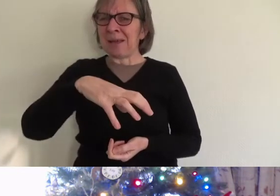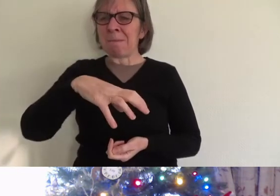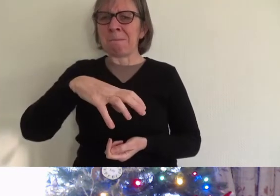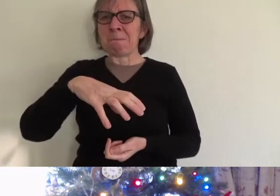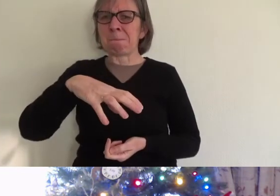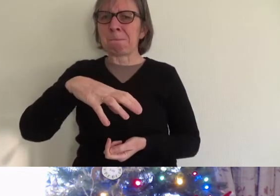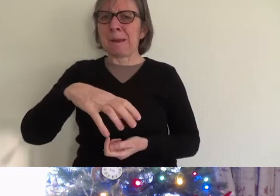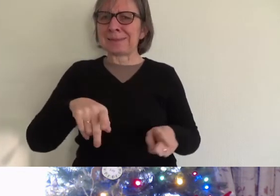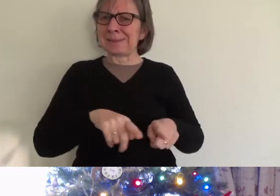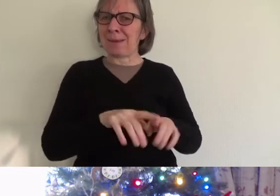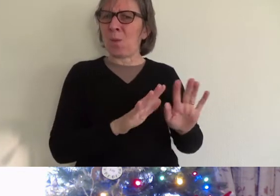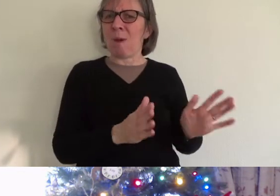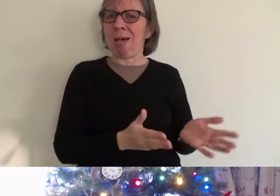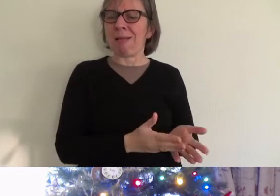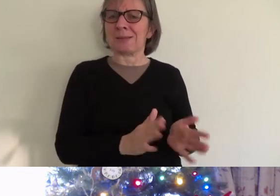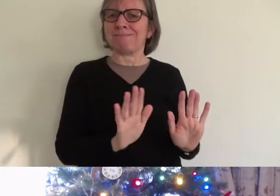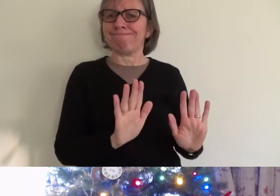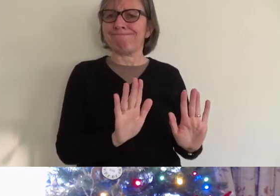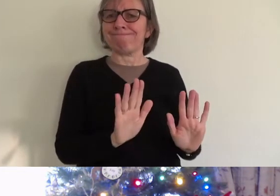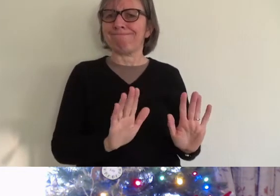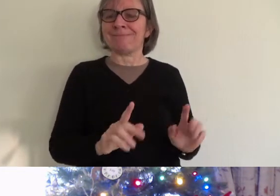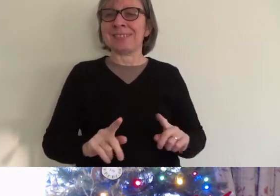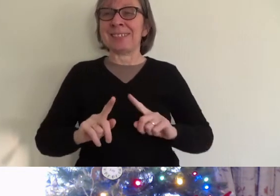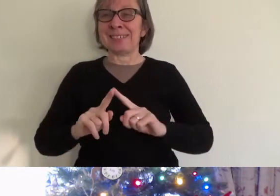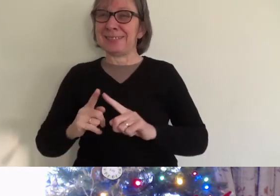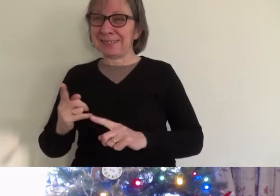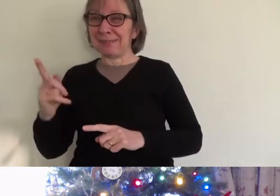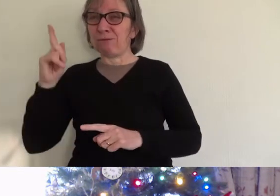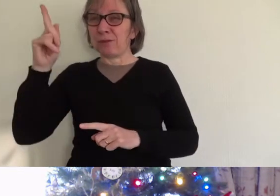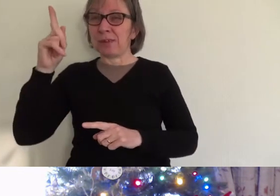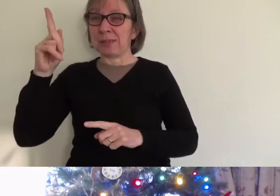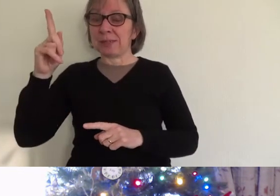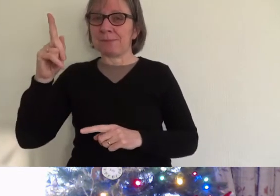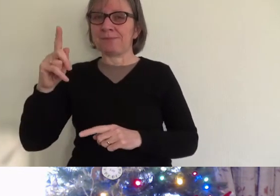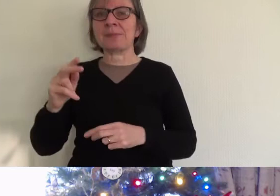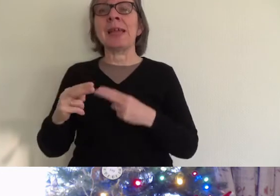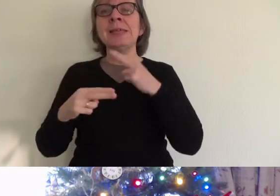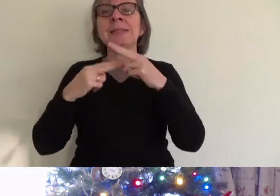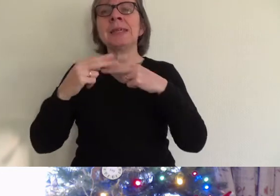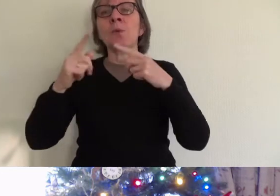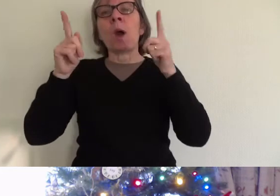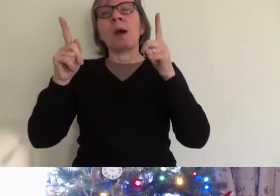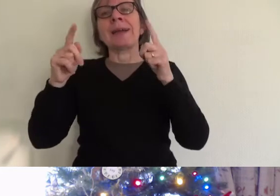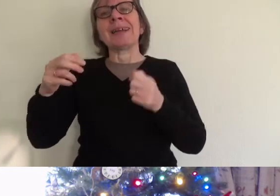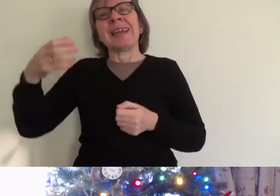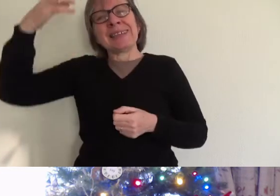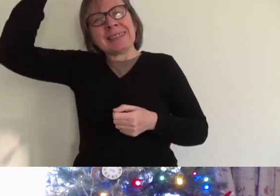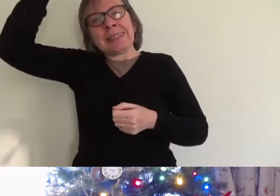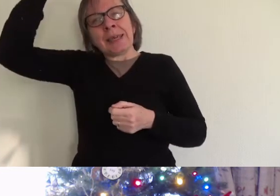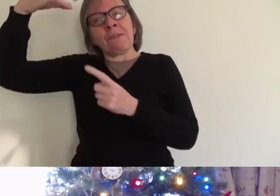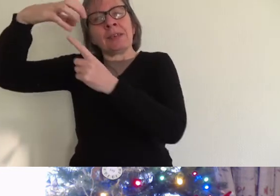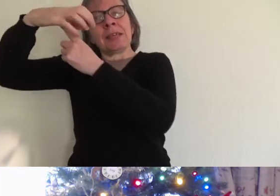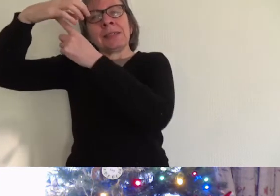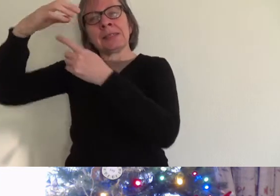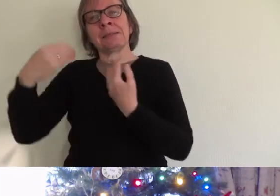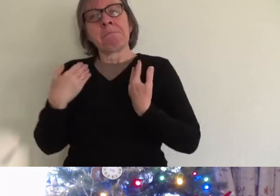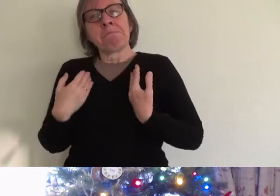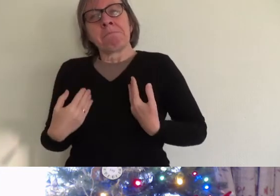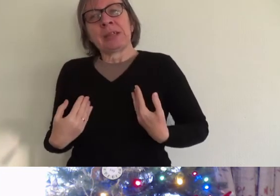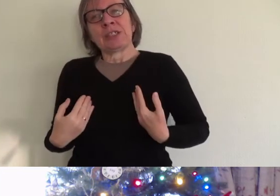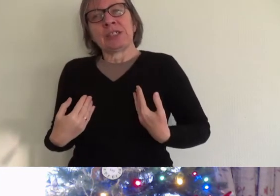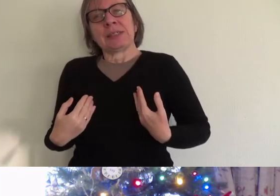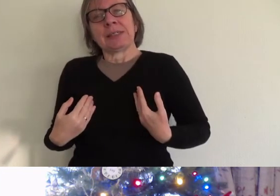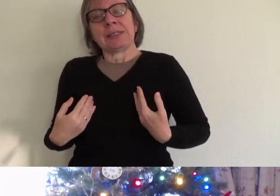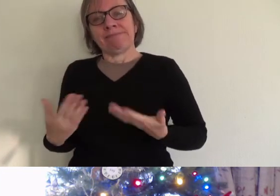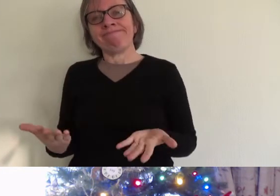words together, a kingdom not of this world at all. Let's sing together, King of Kings, Majesty, God